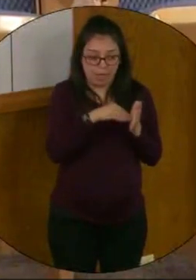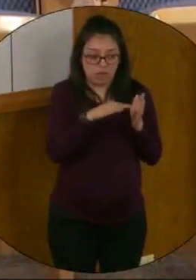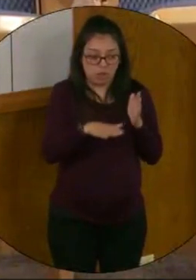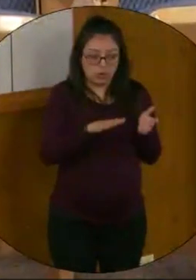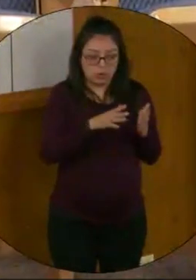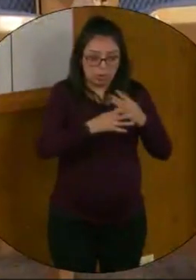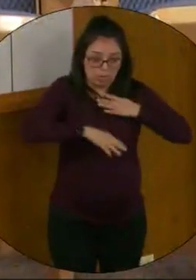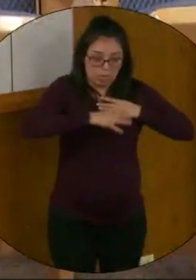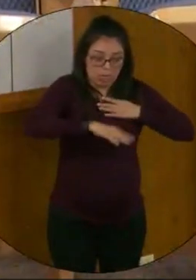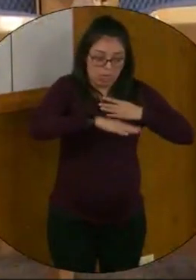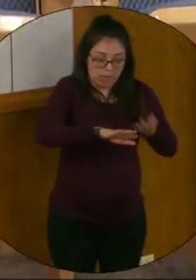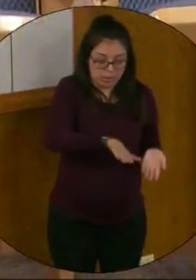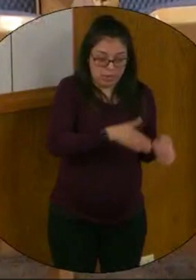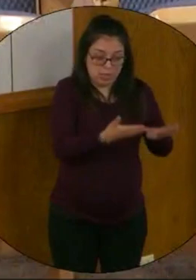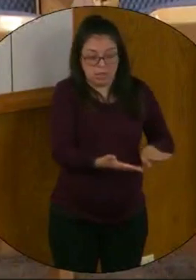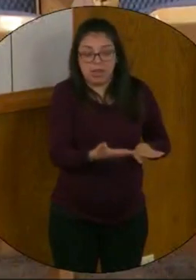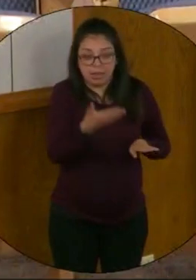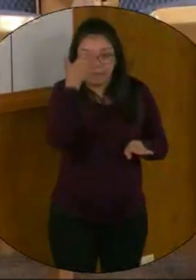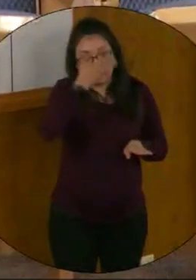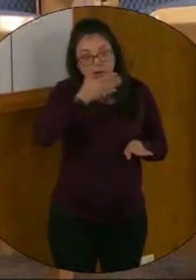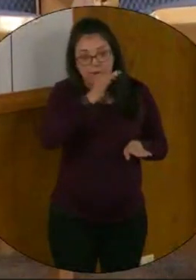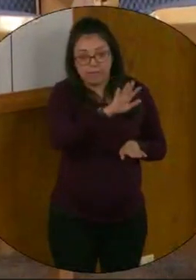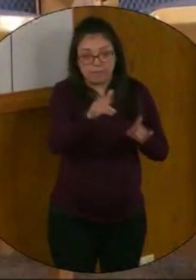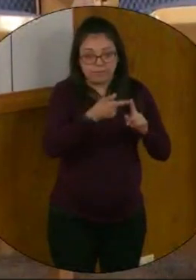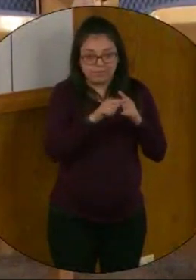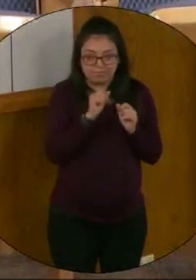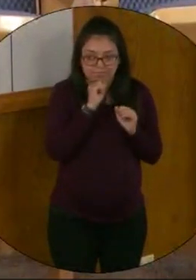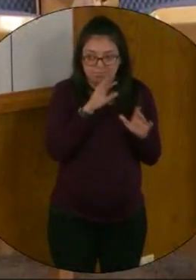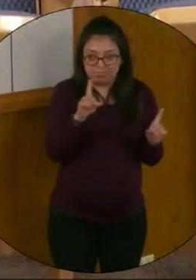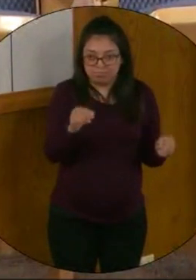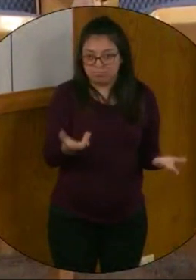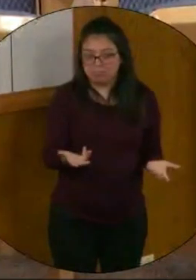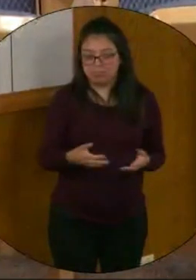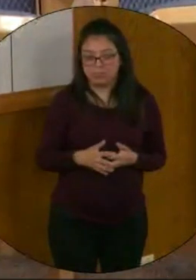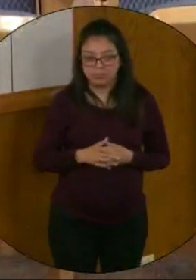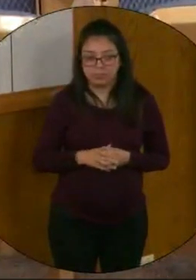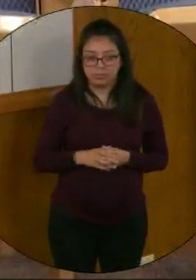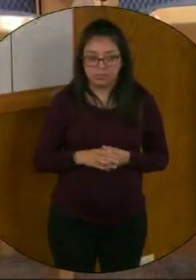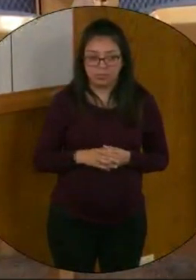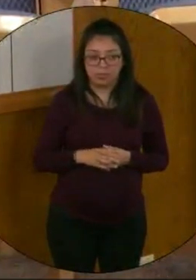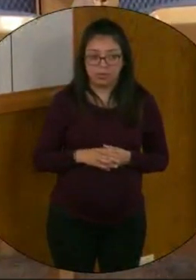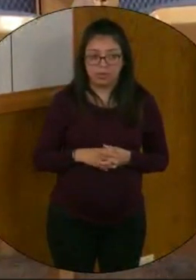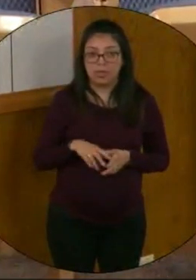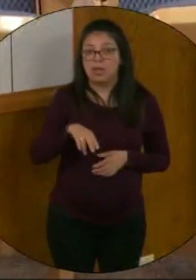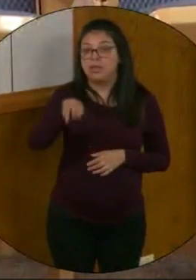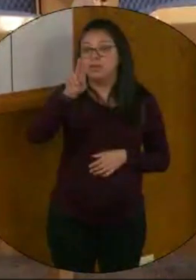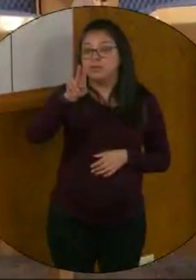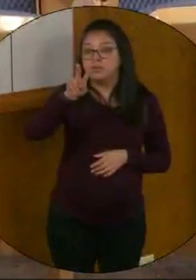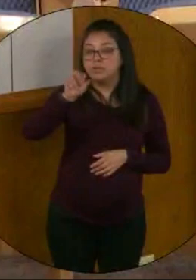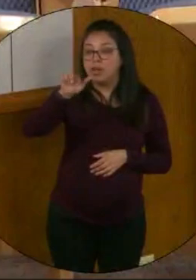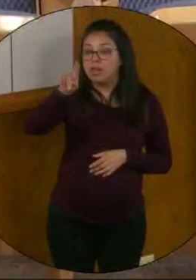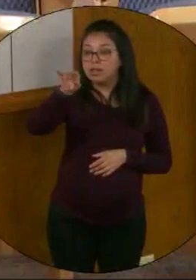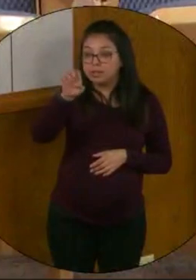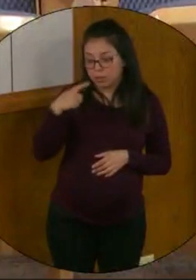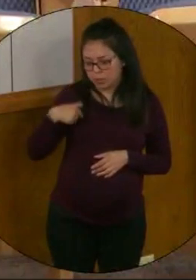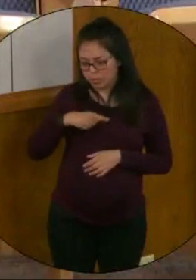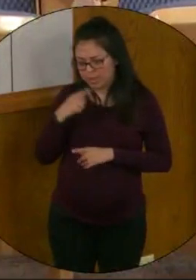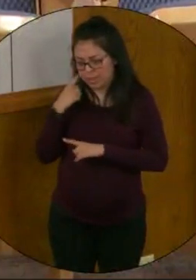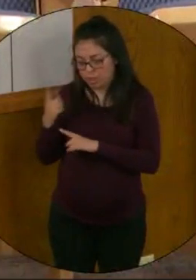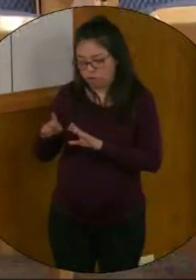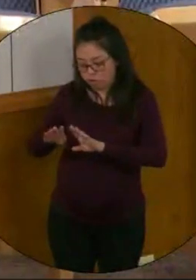baseball field in front of his friends, and nothing was done. And then when we see Uvalde, when we hear